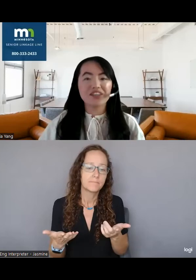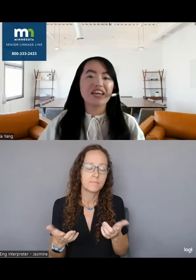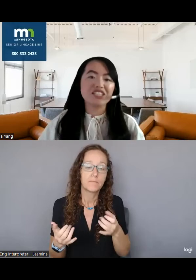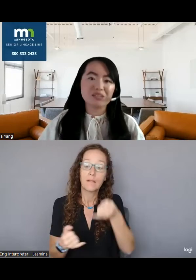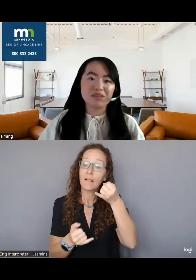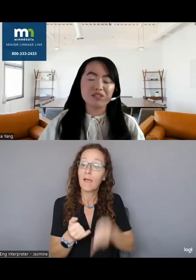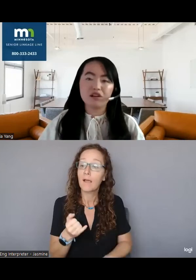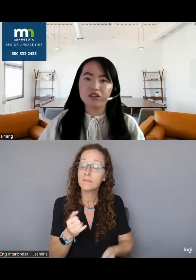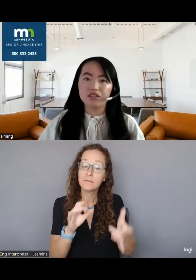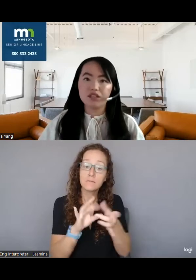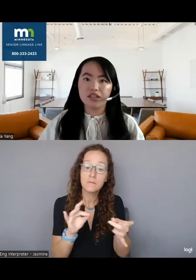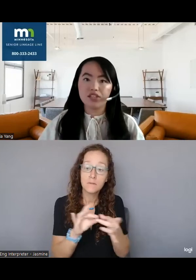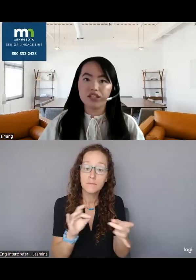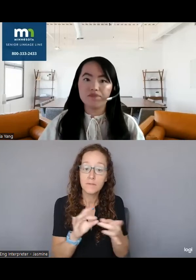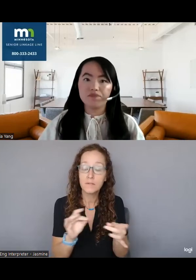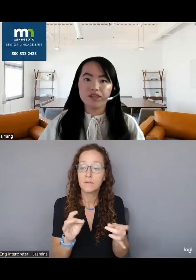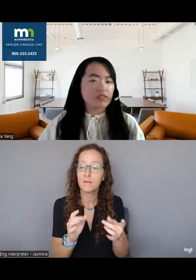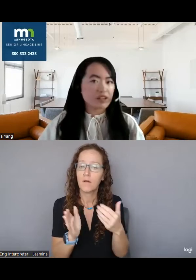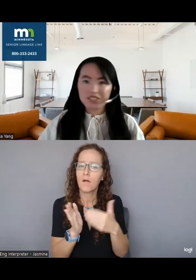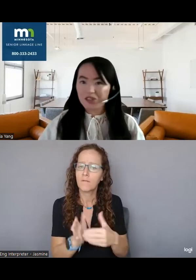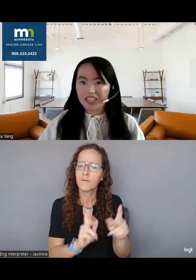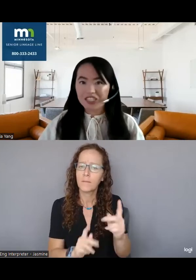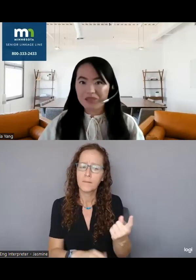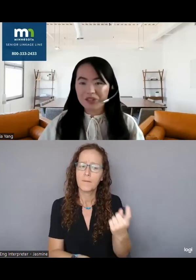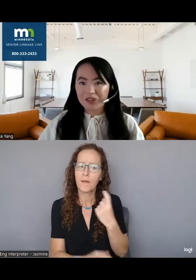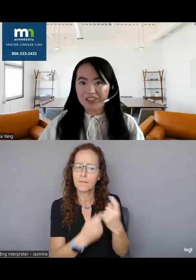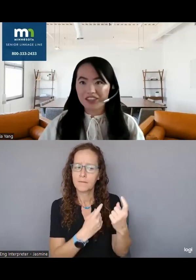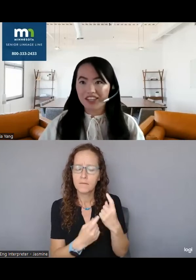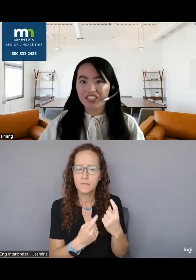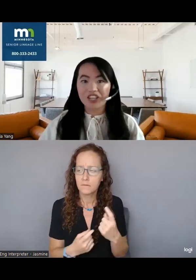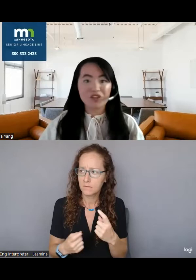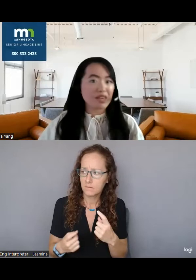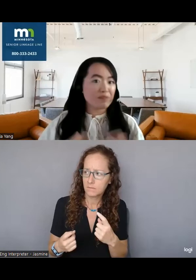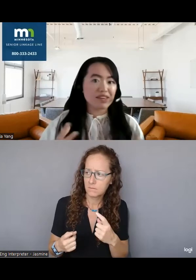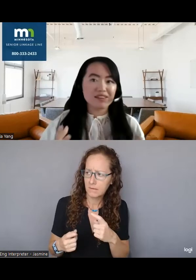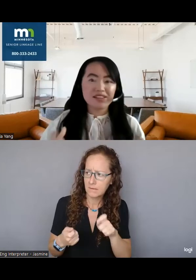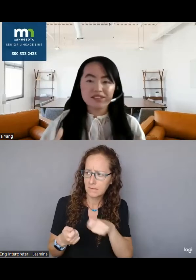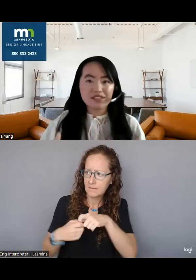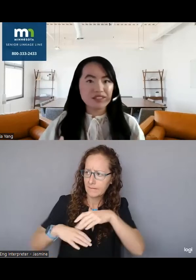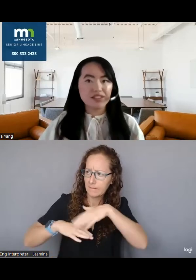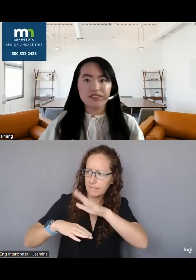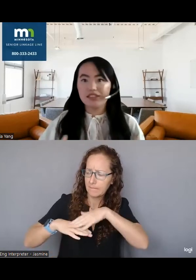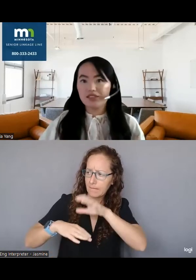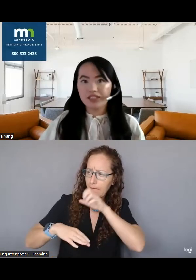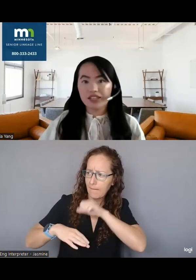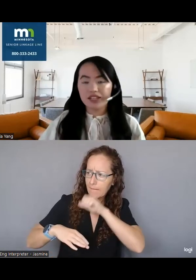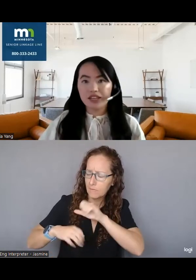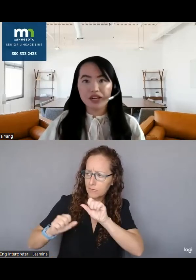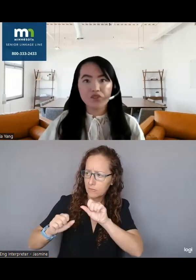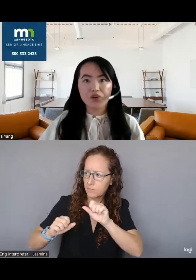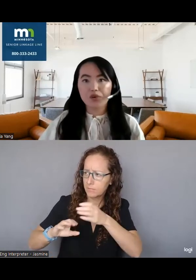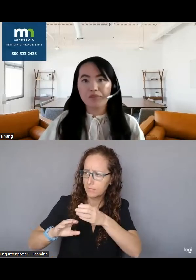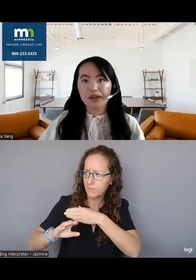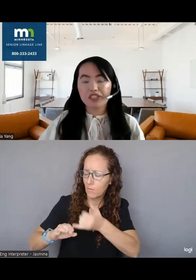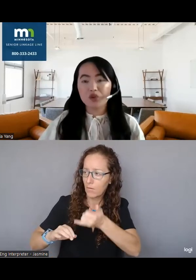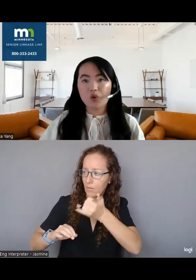is there an age limit to call the Senior LinkAge LineAge? There is no age limit to call the Senior LinkAge LineAge. You may be 16, 17,